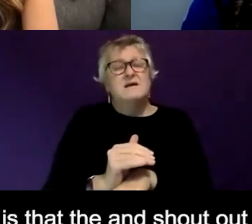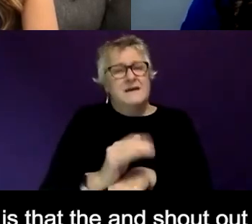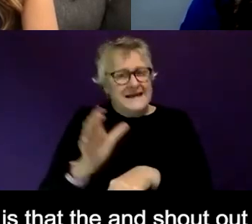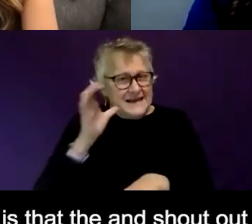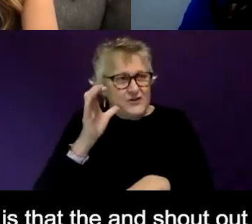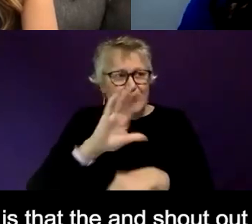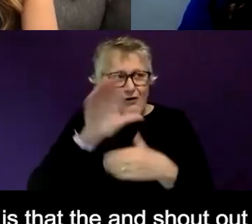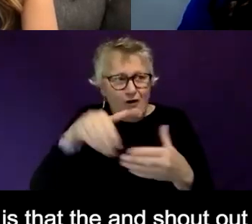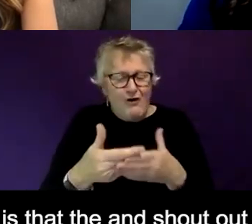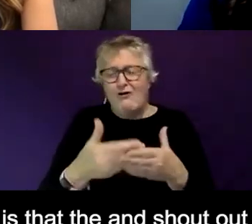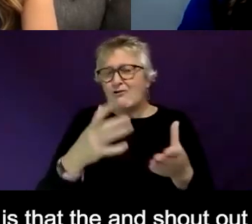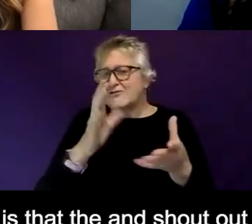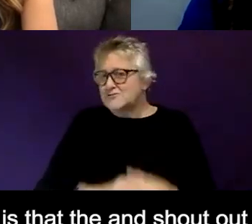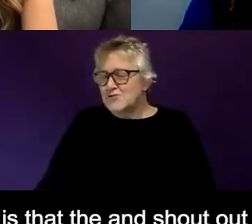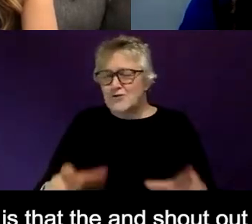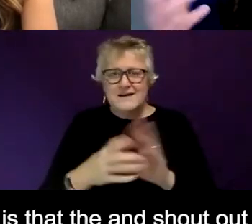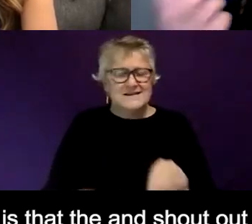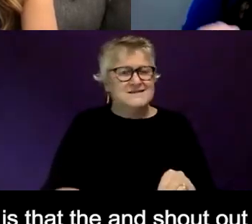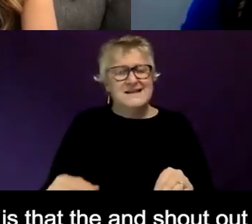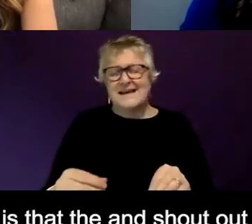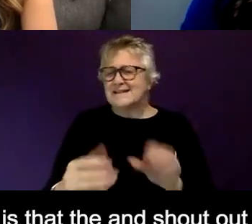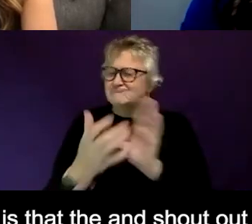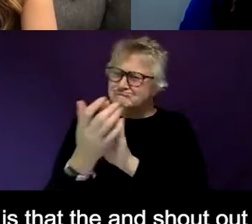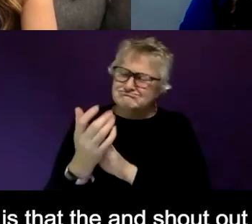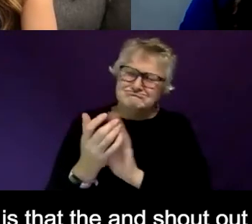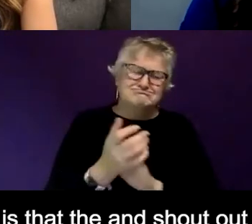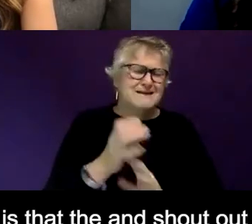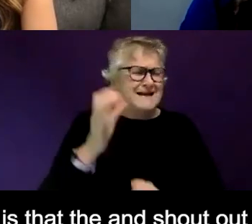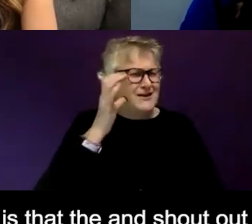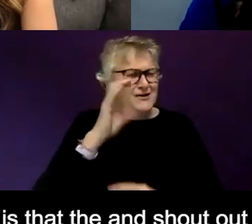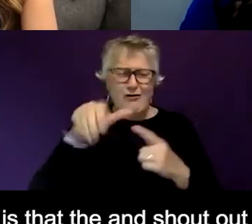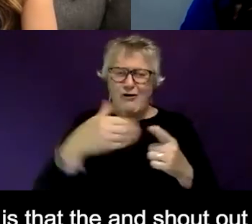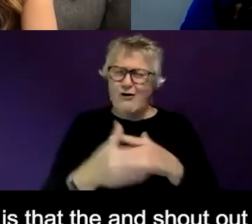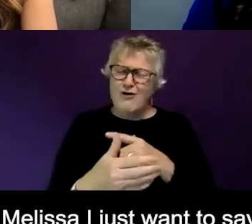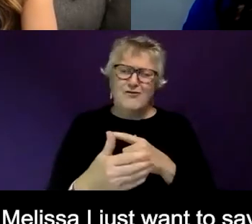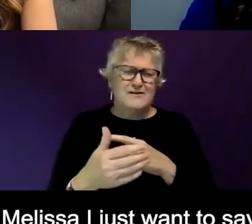the lovely chats and shout outs and just love for our community. It's beautiful.